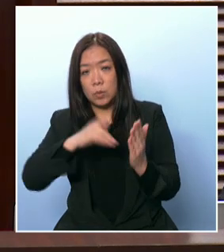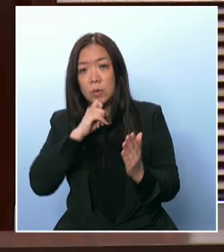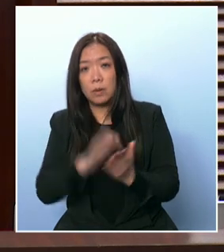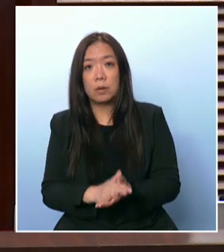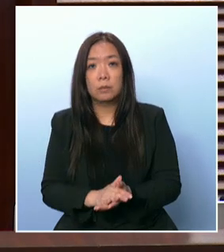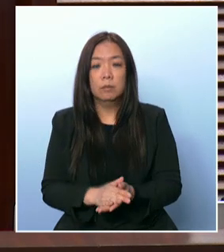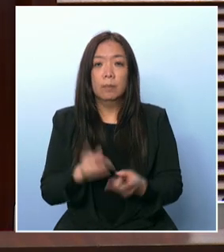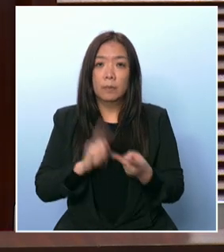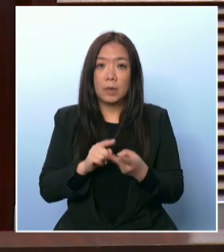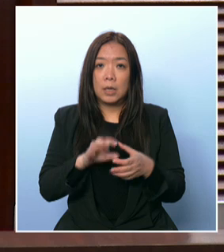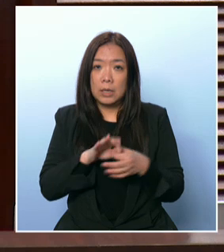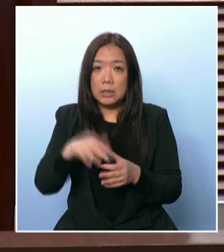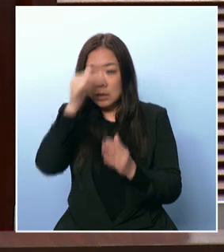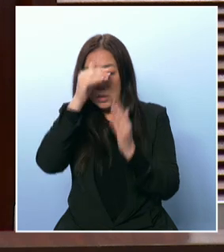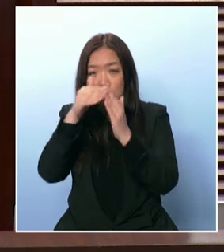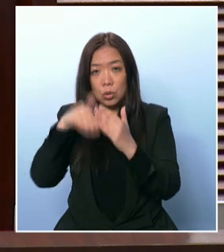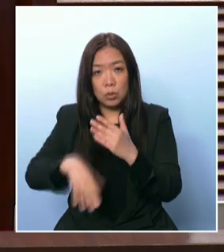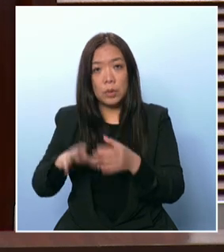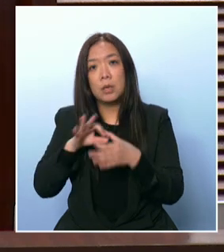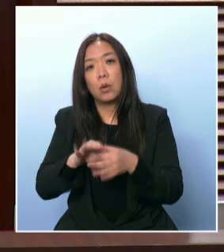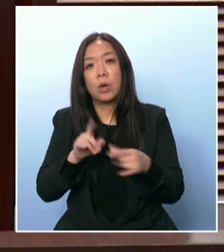Medical Sciences.